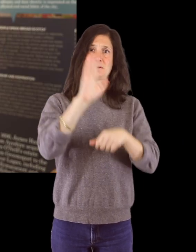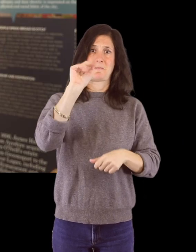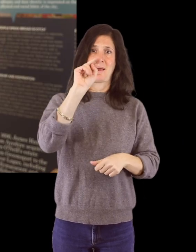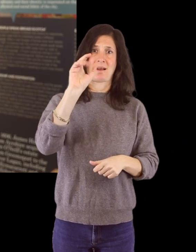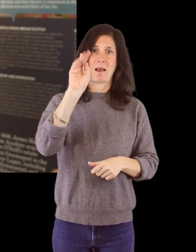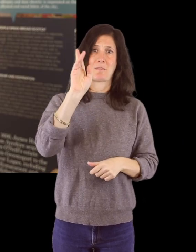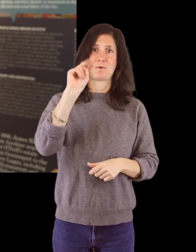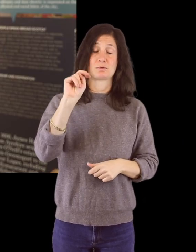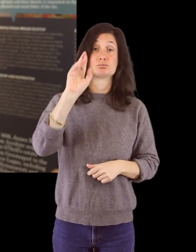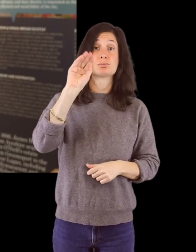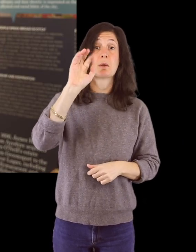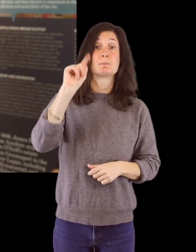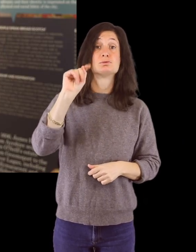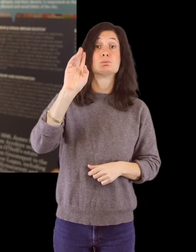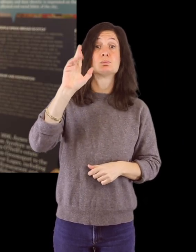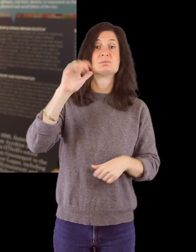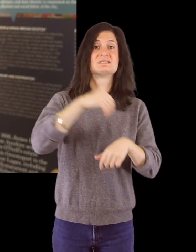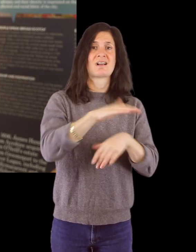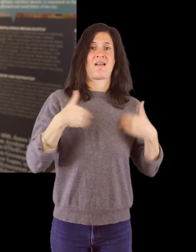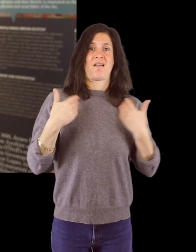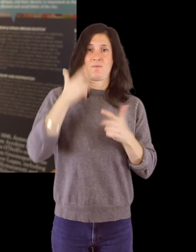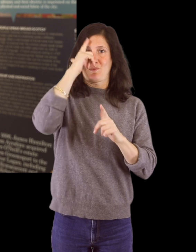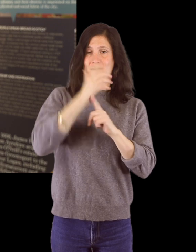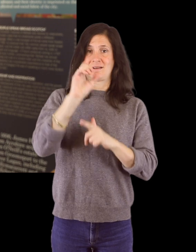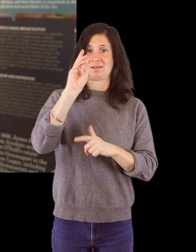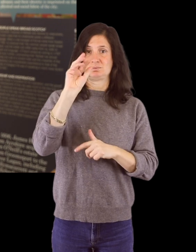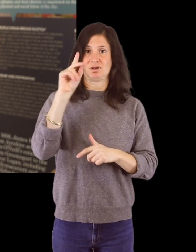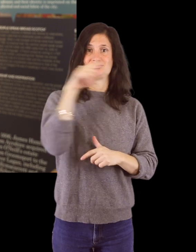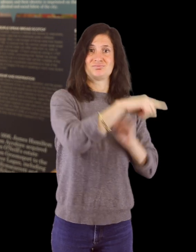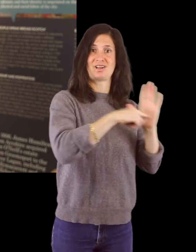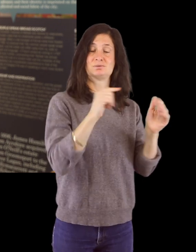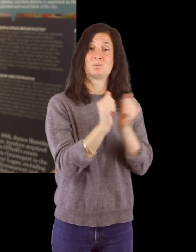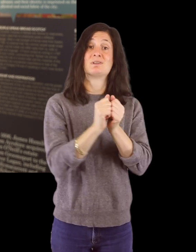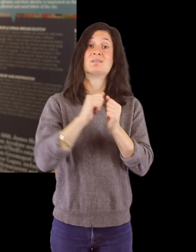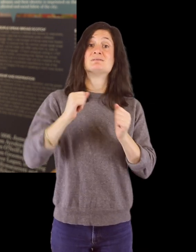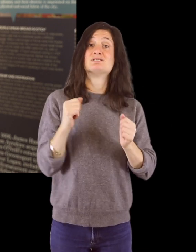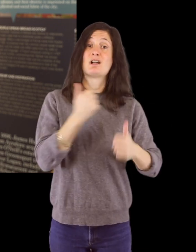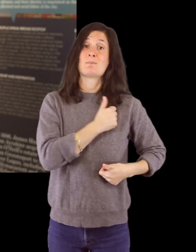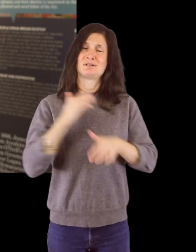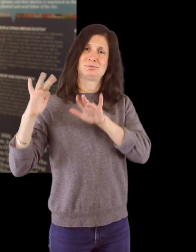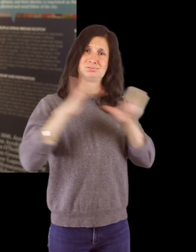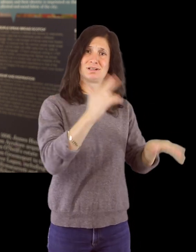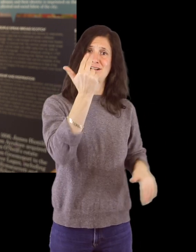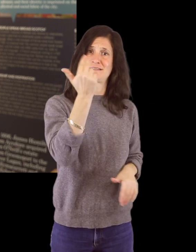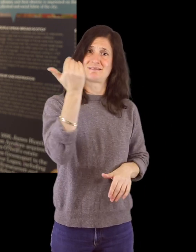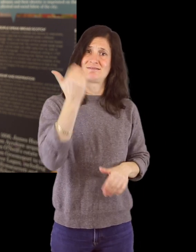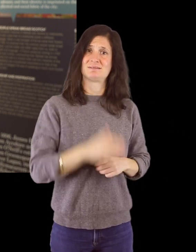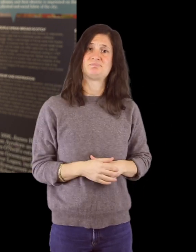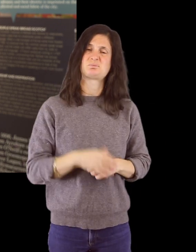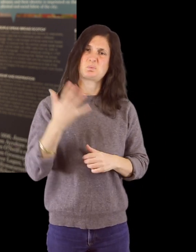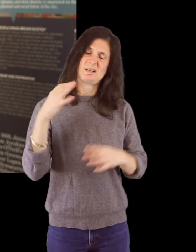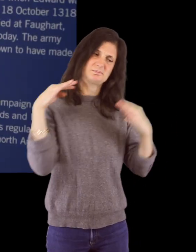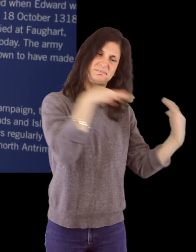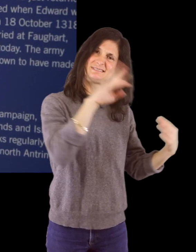Bannockburn, Robert the Bruce sent his younger brother Edward to Ulster with a large Scottish army in 1315, with the